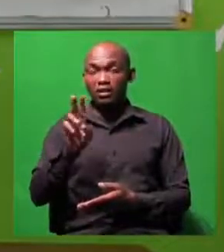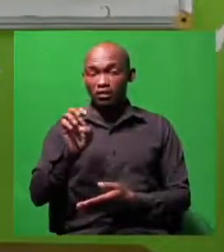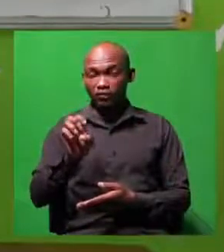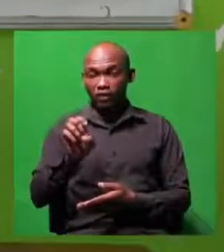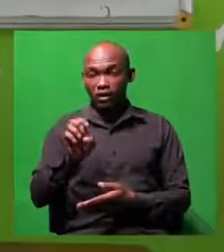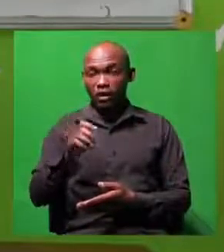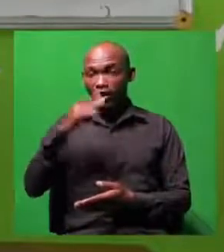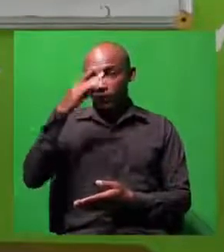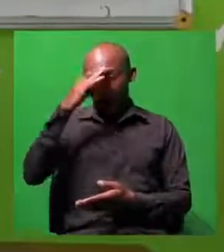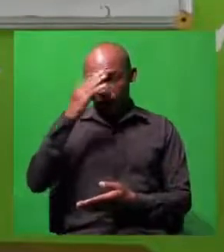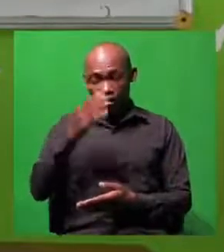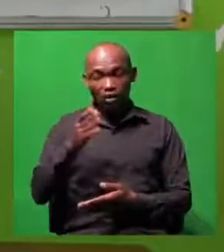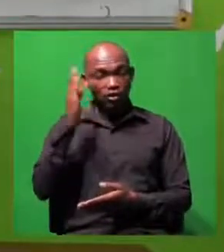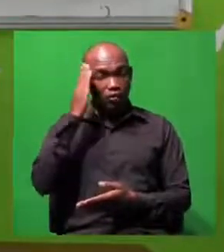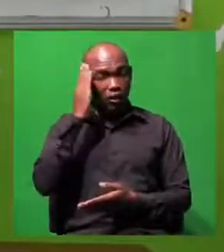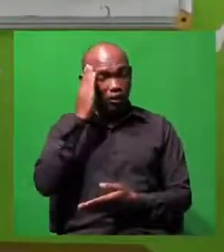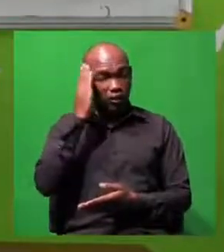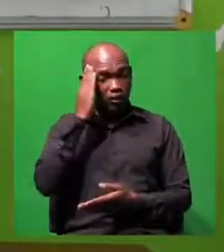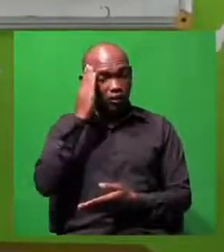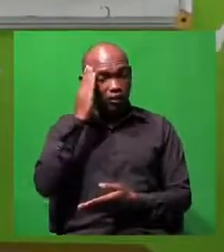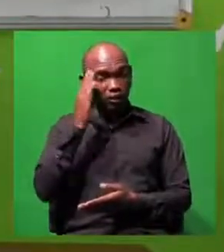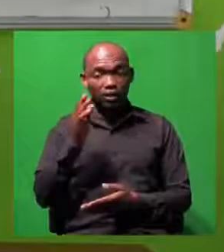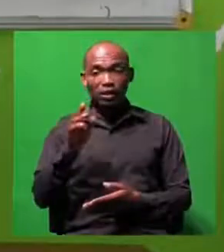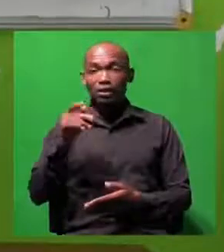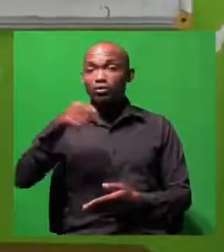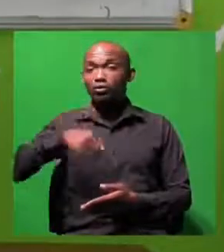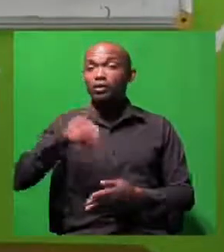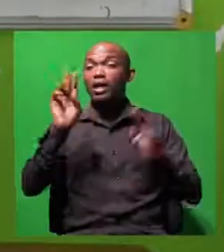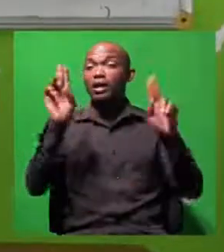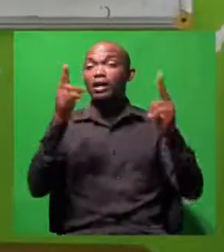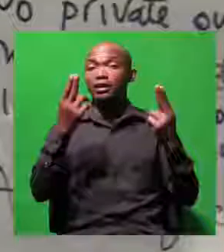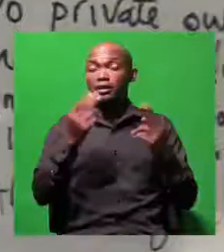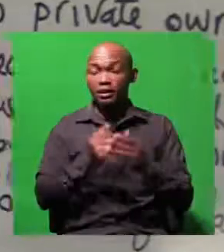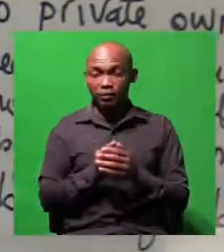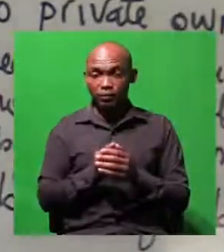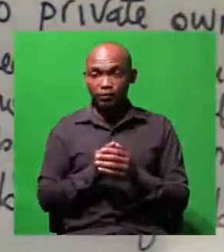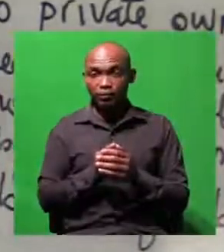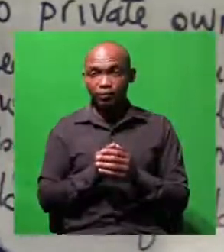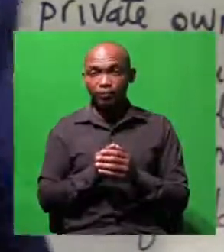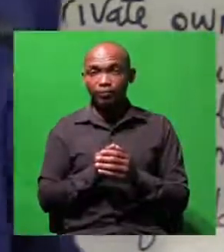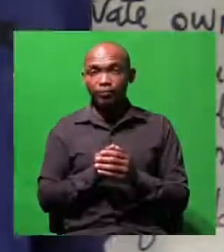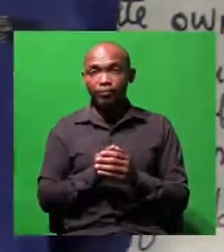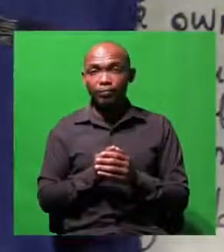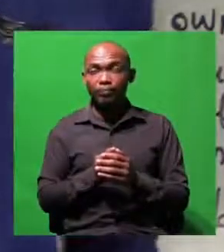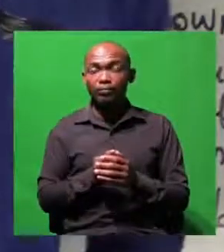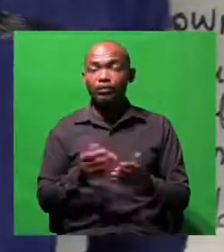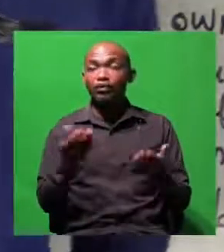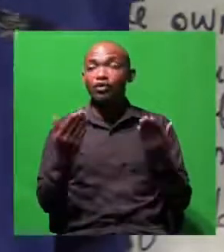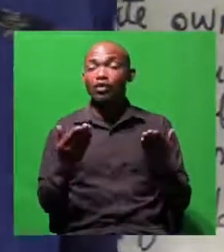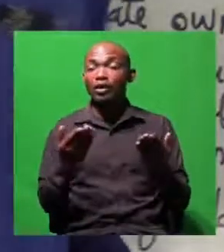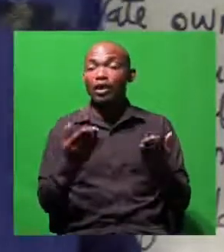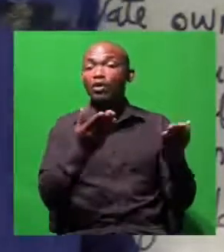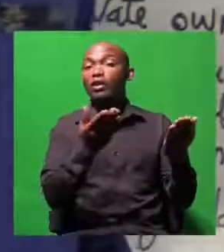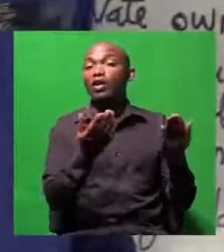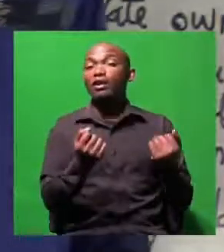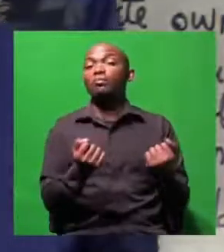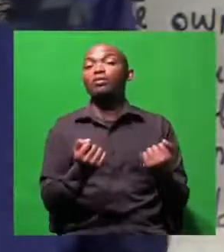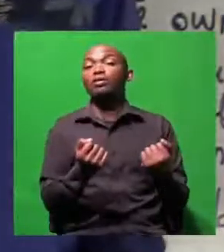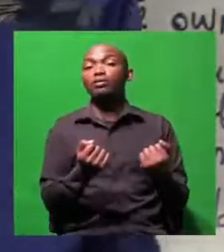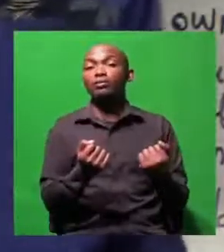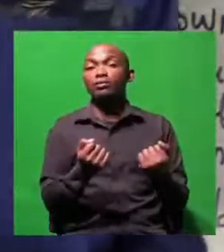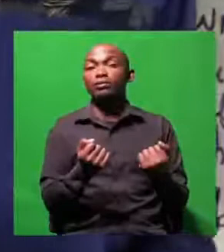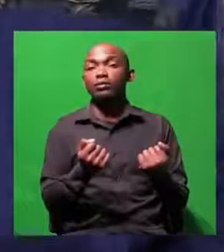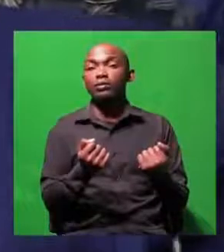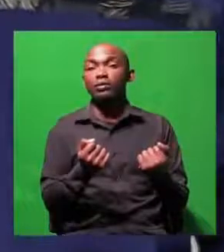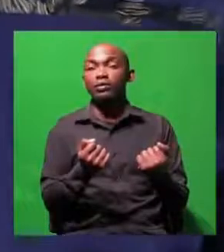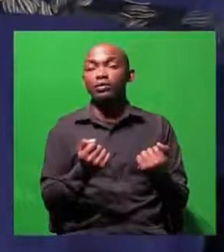of primitive communalism. I hope you have understood our today's lesson, and